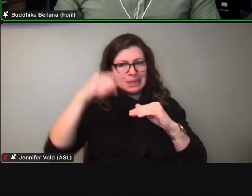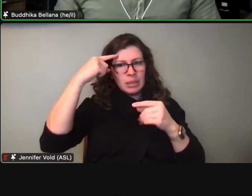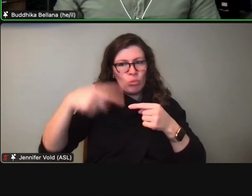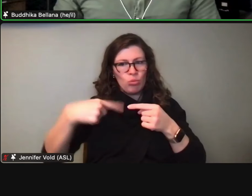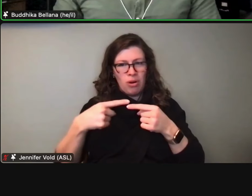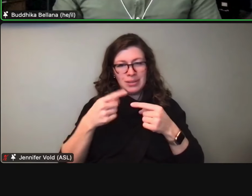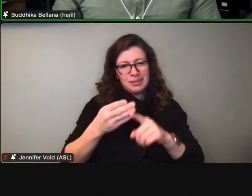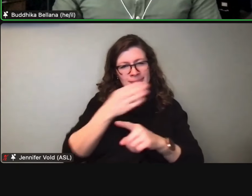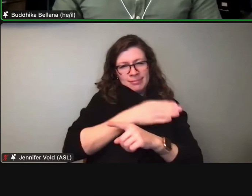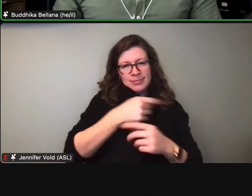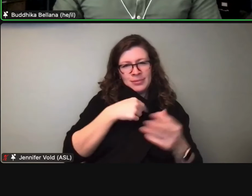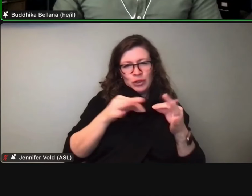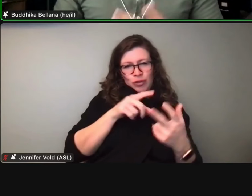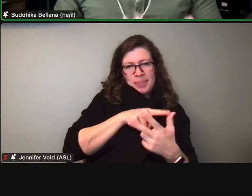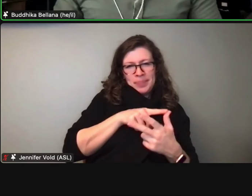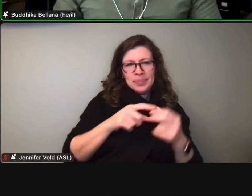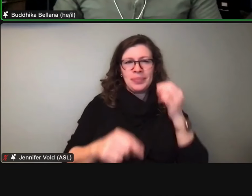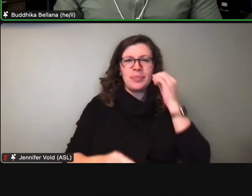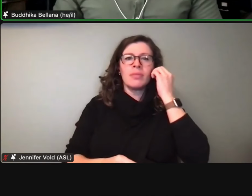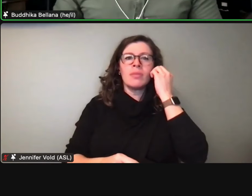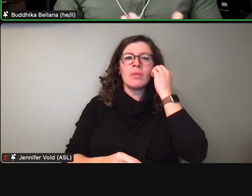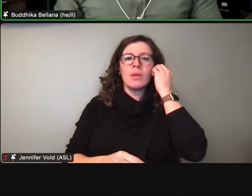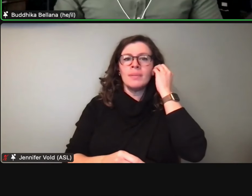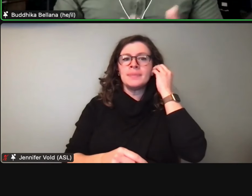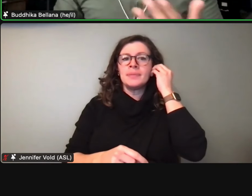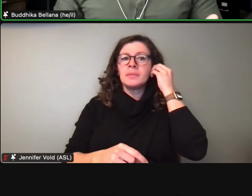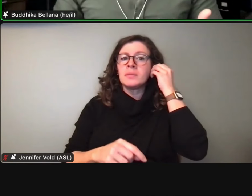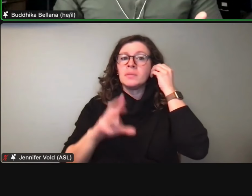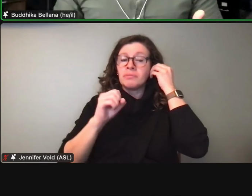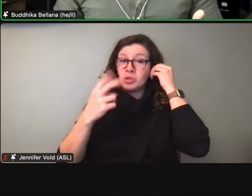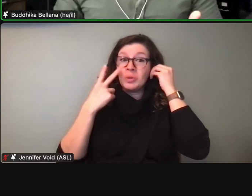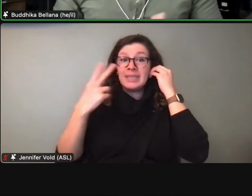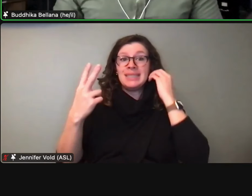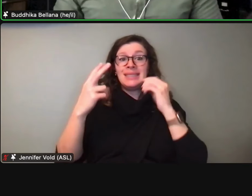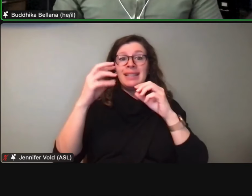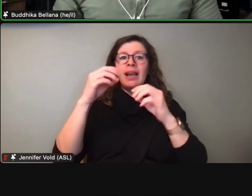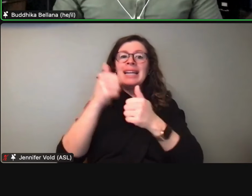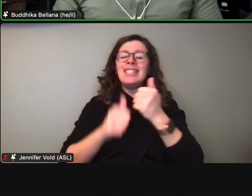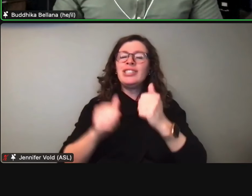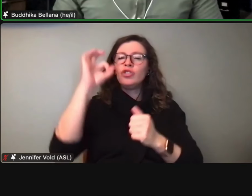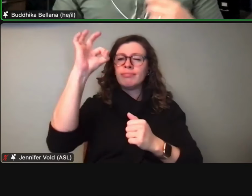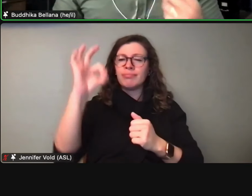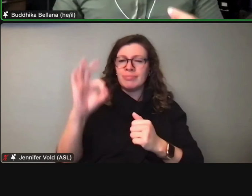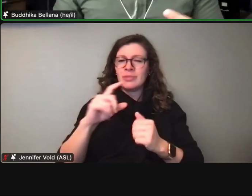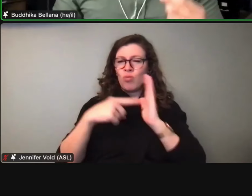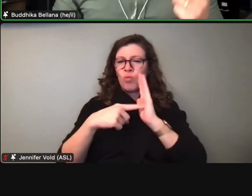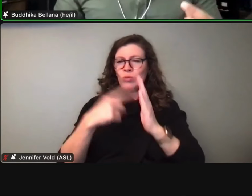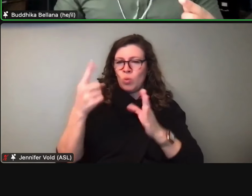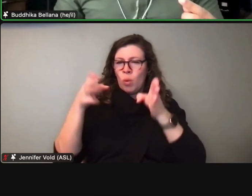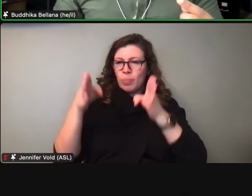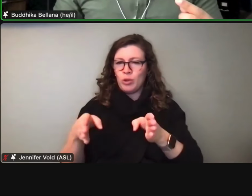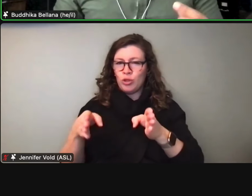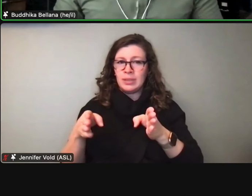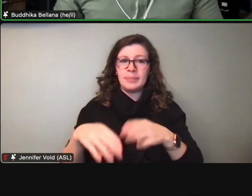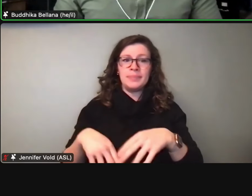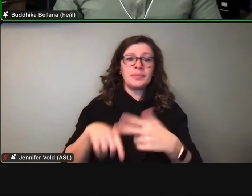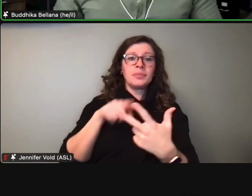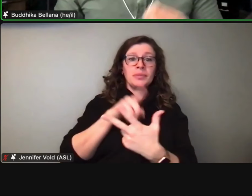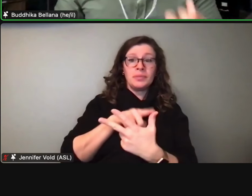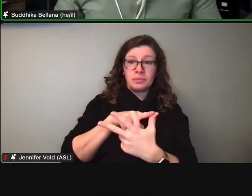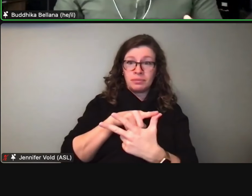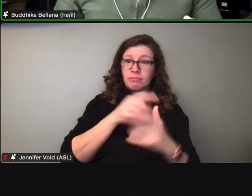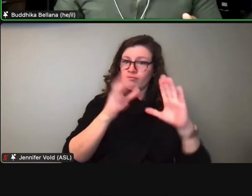before. And in line with that, as you can see, each point here is a participant, that participants in the intact condition